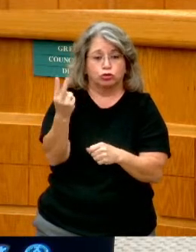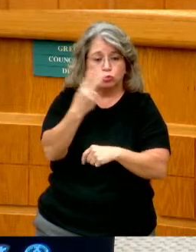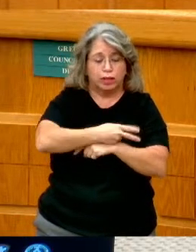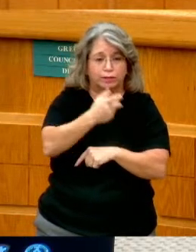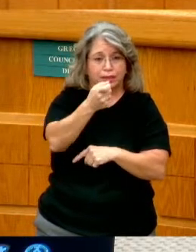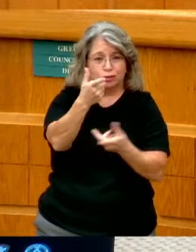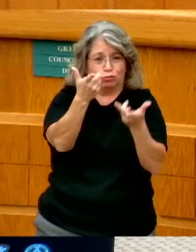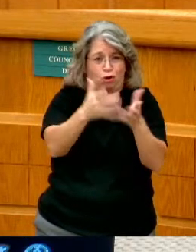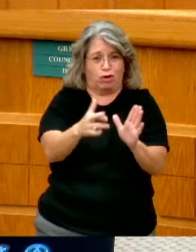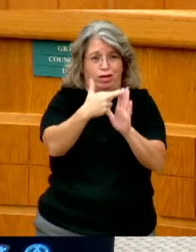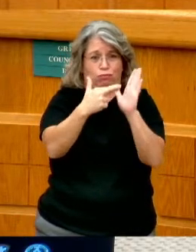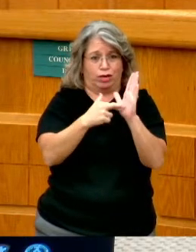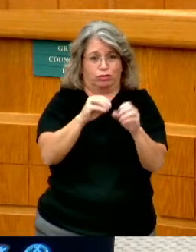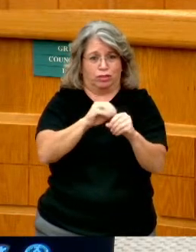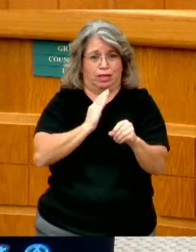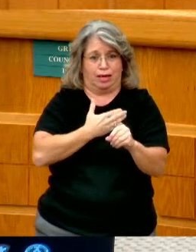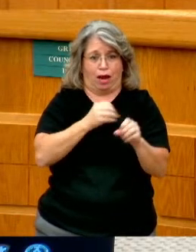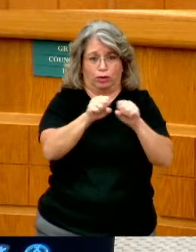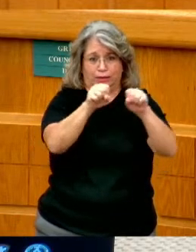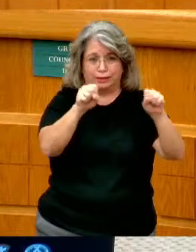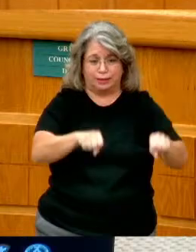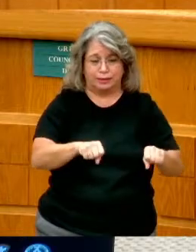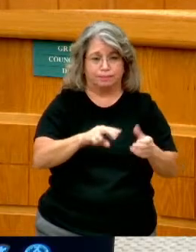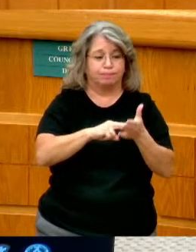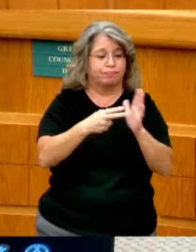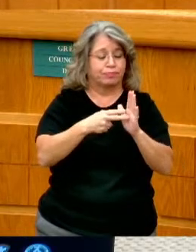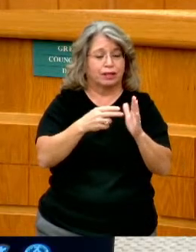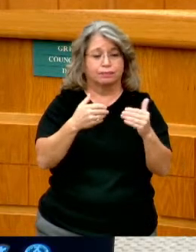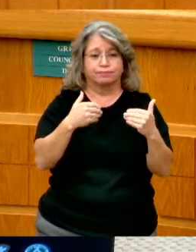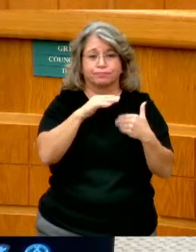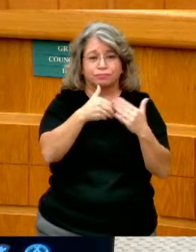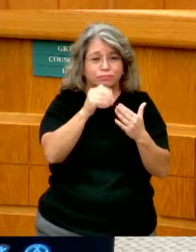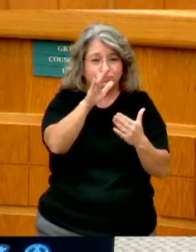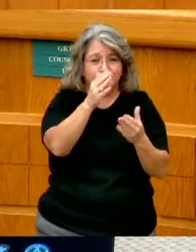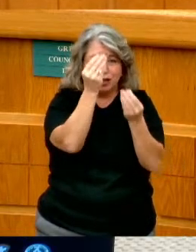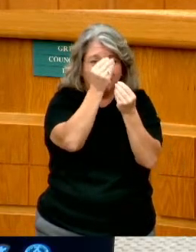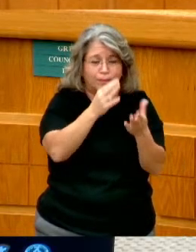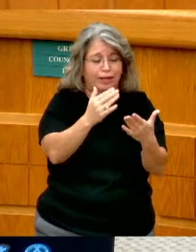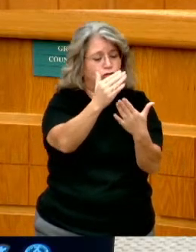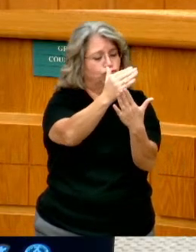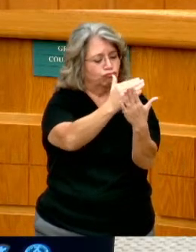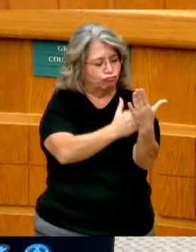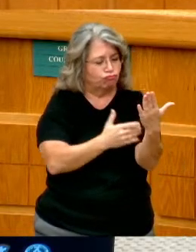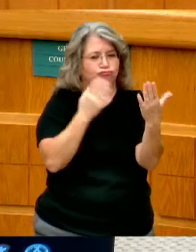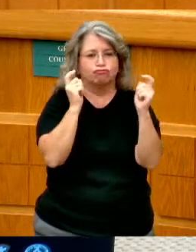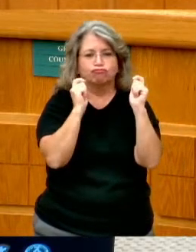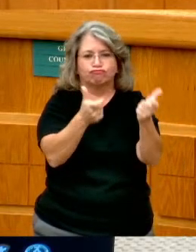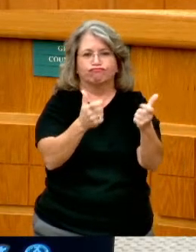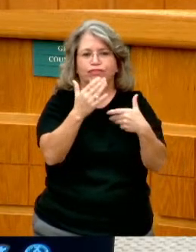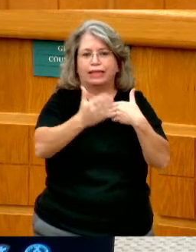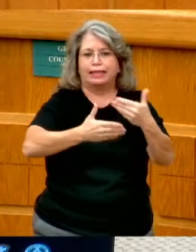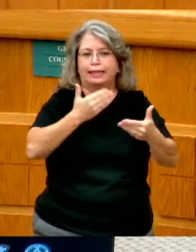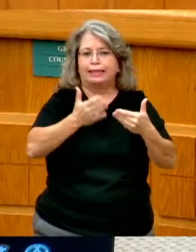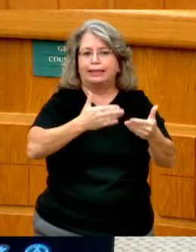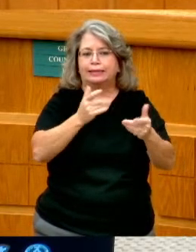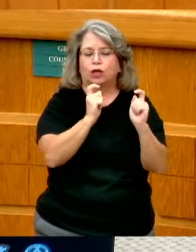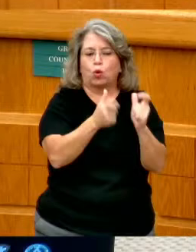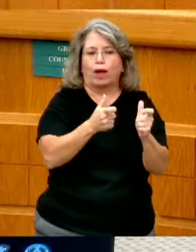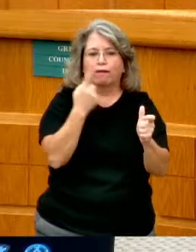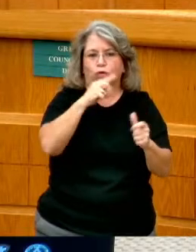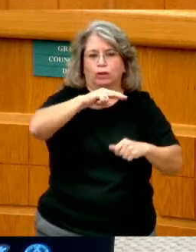our system. So we're able to get all of your registration information out easily and quickly for this second dose